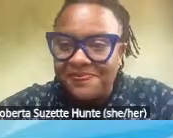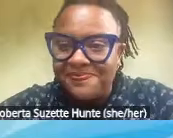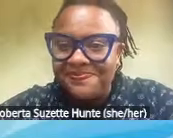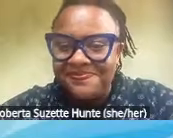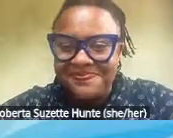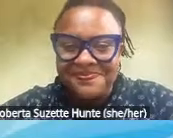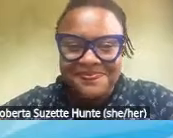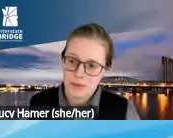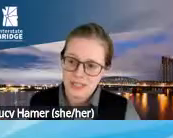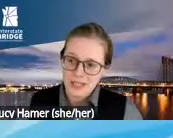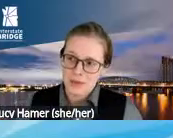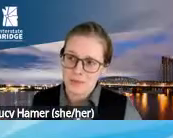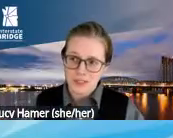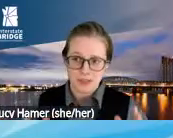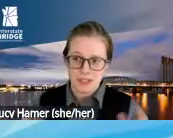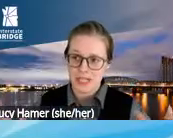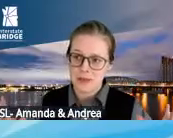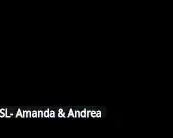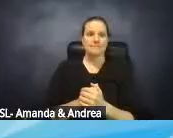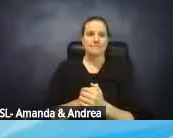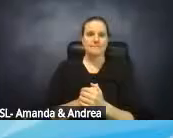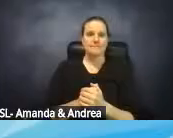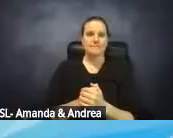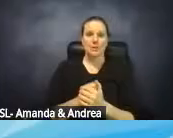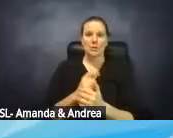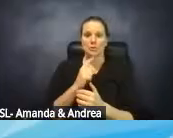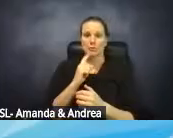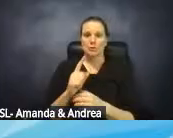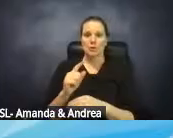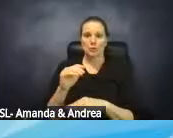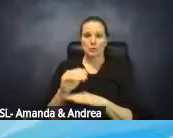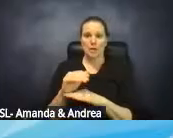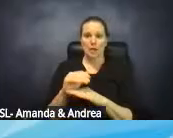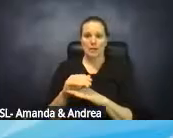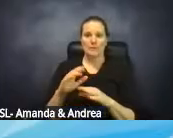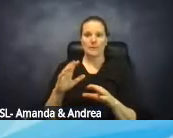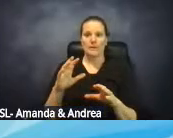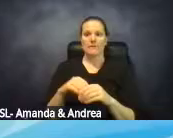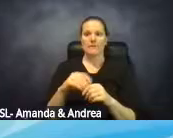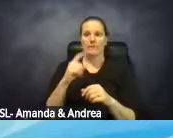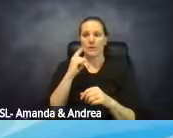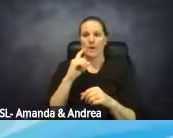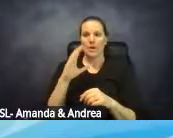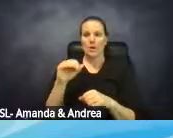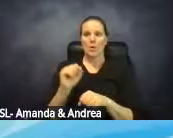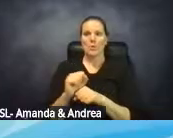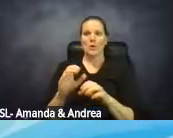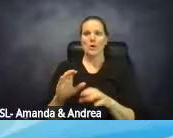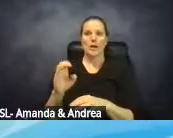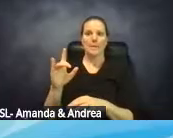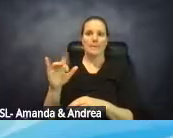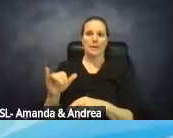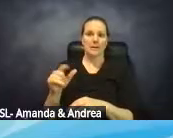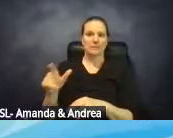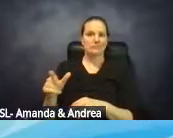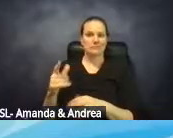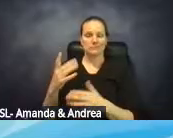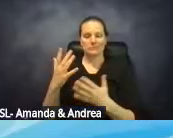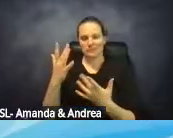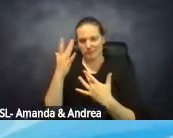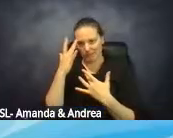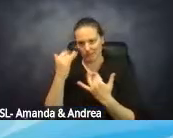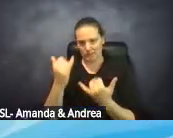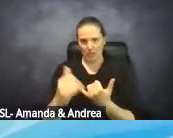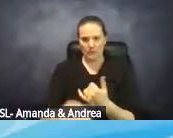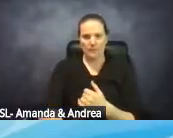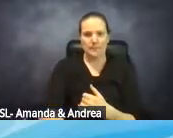Group. Sure am. So tonight I am stepping in for my colleague Emily. Unfortunately, she is under the weather, but